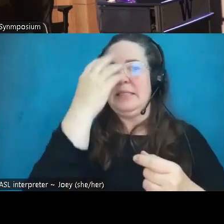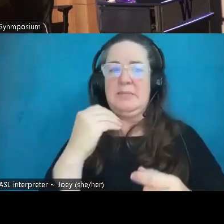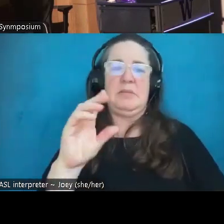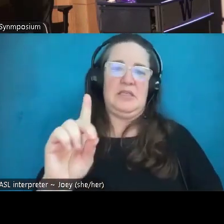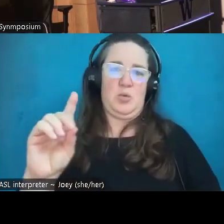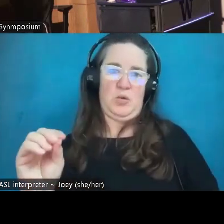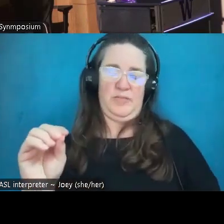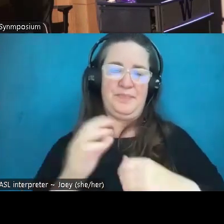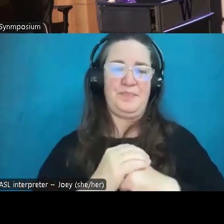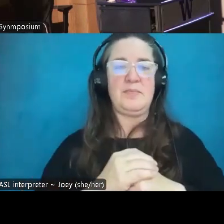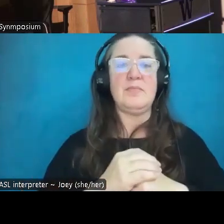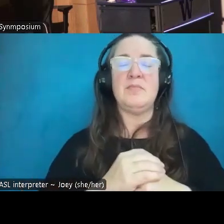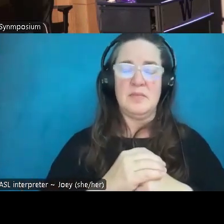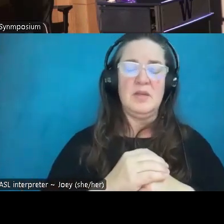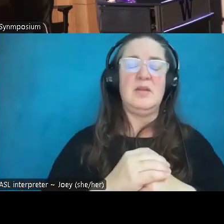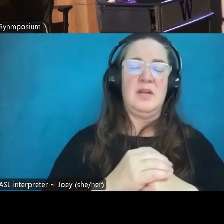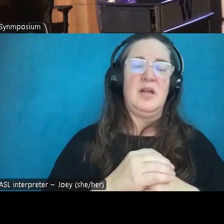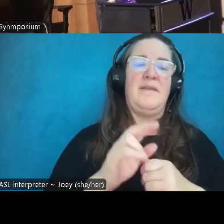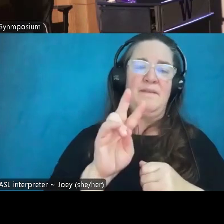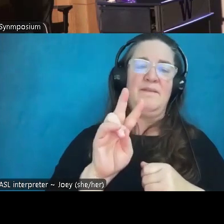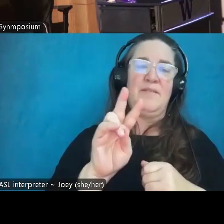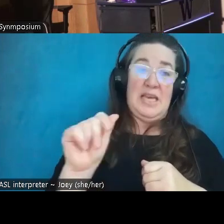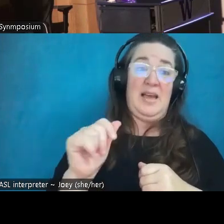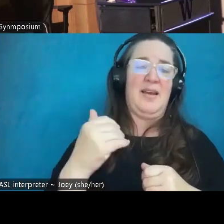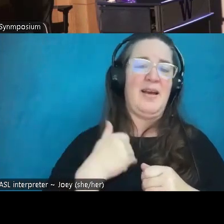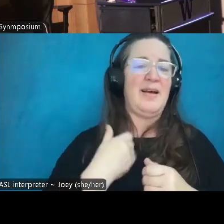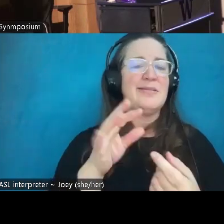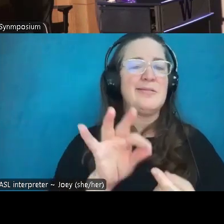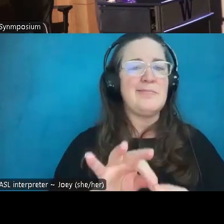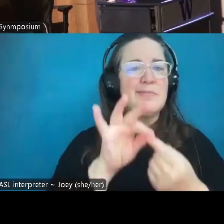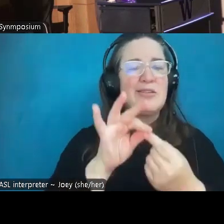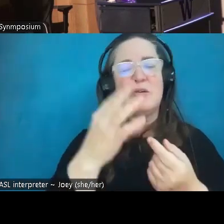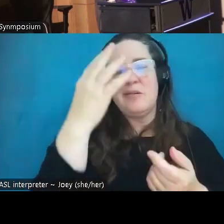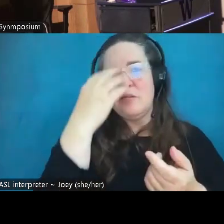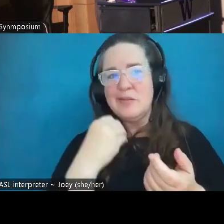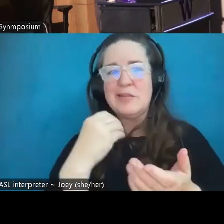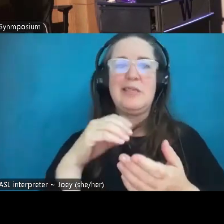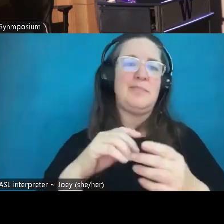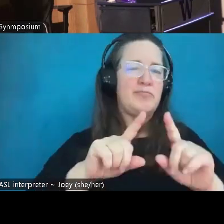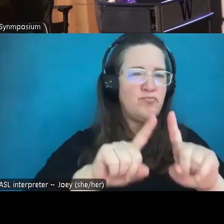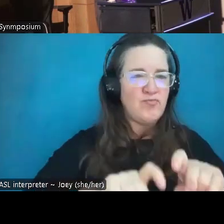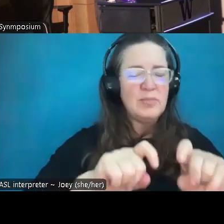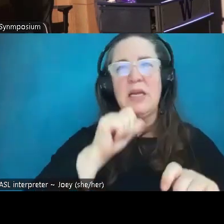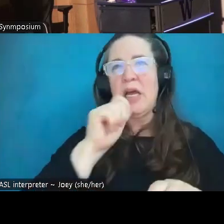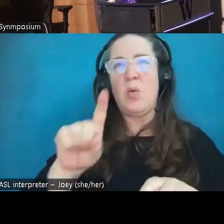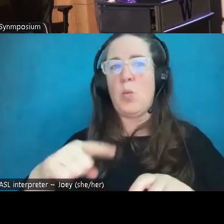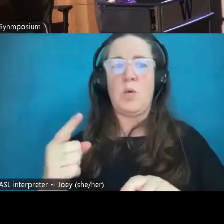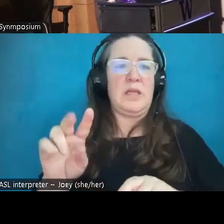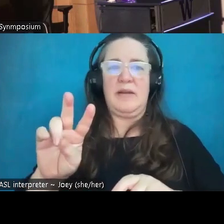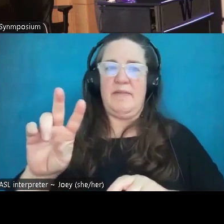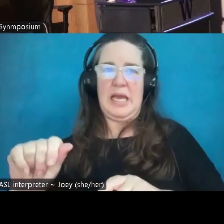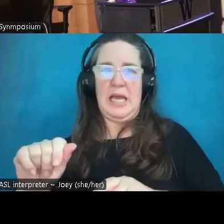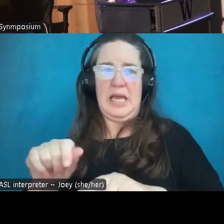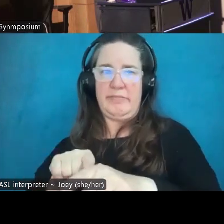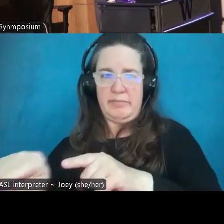Hospital has a great free online module called Path to Better Sleep that's not just veteran-directed, anybody can use it. It's really